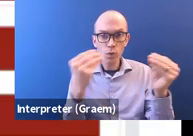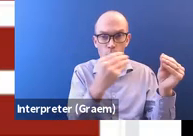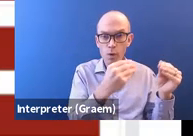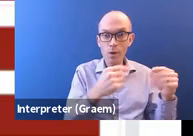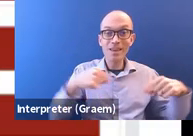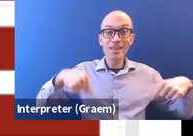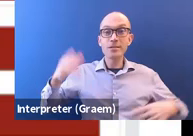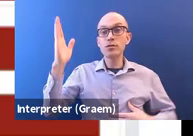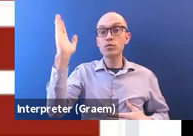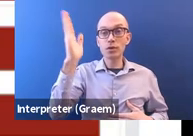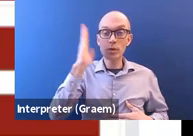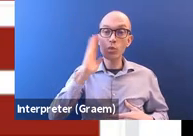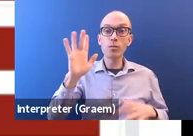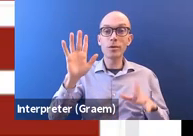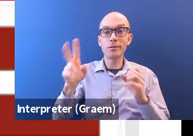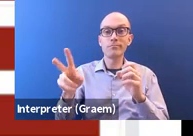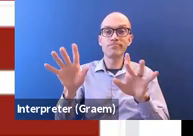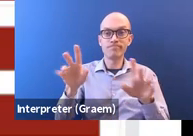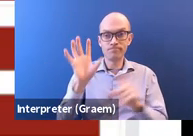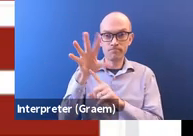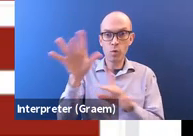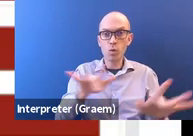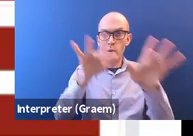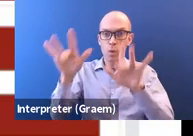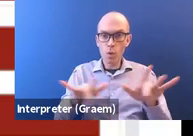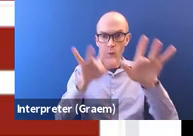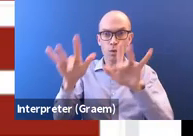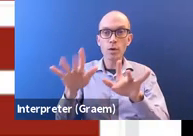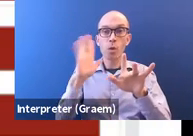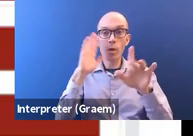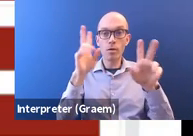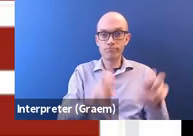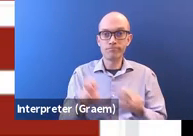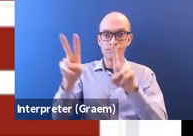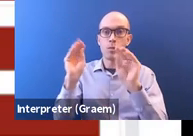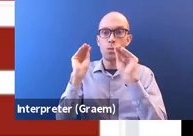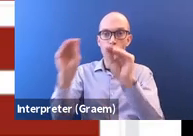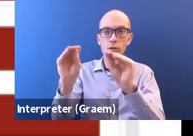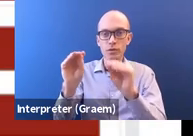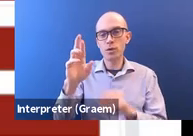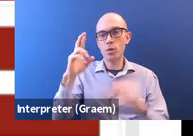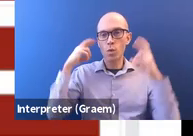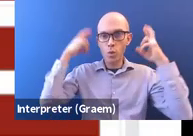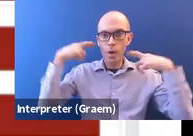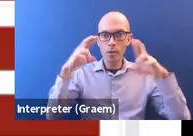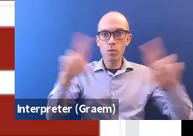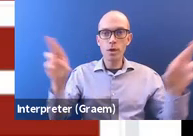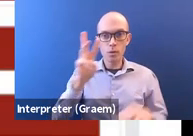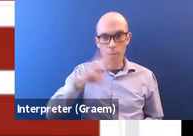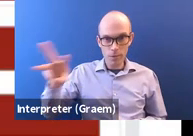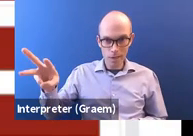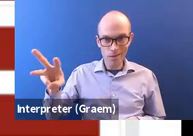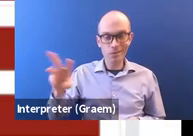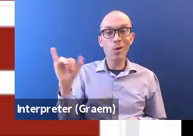presentation will be recorded, so we're going to post it on our RAM Ready webpage at the end of the week, and we'll also post the PowerPoint that Paul